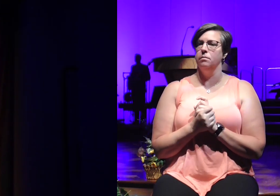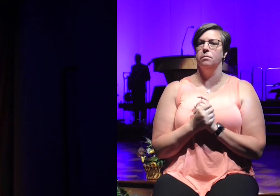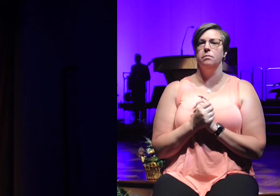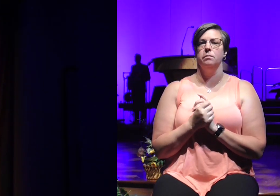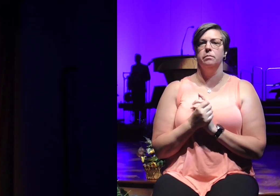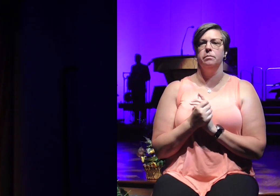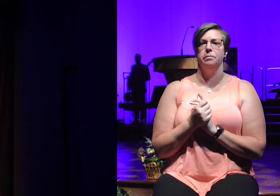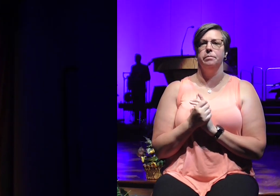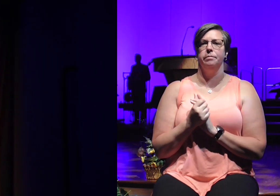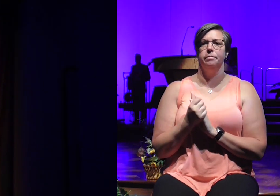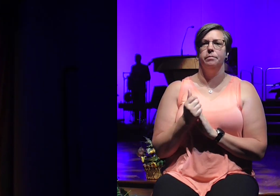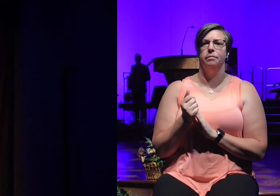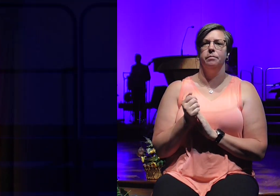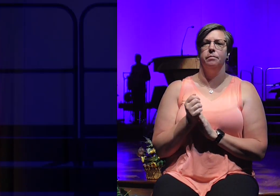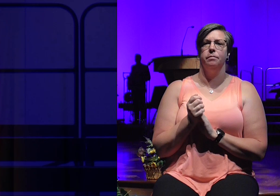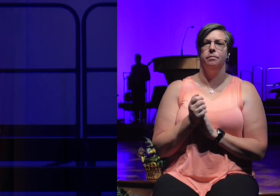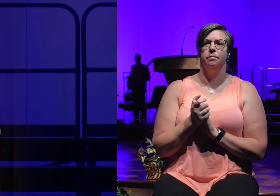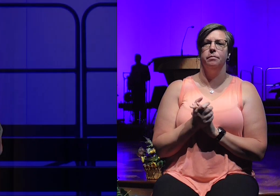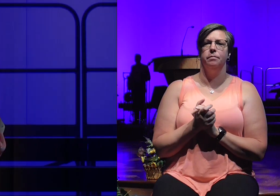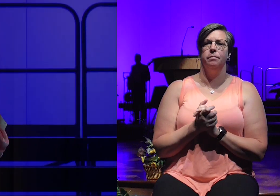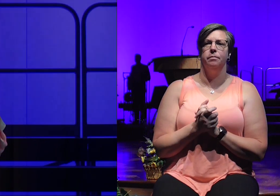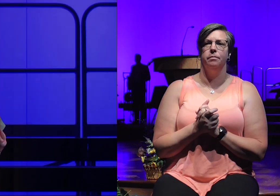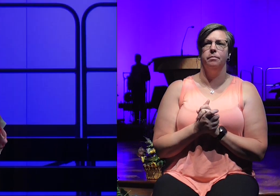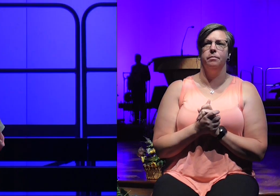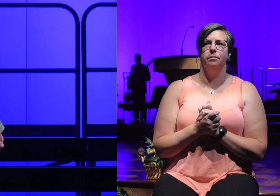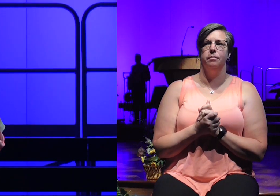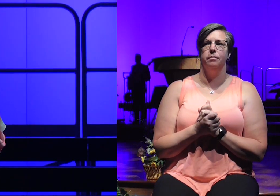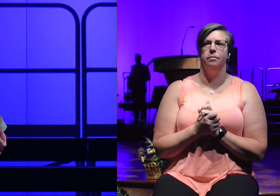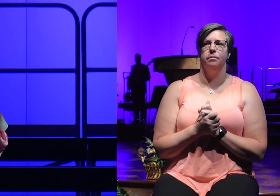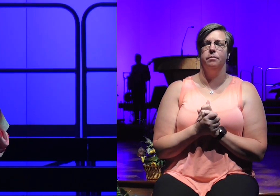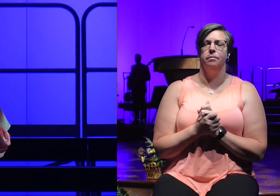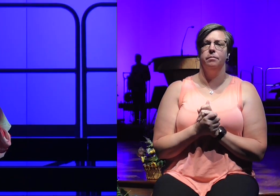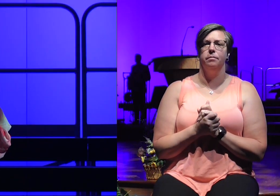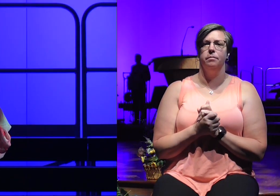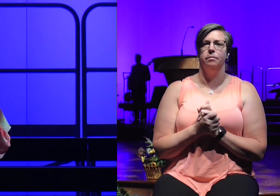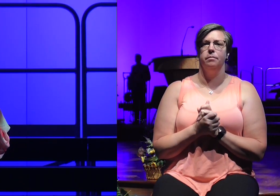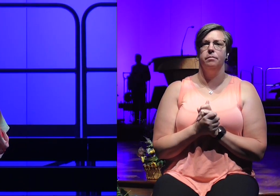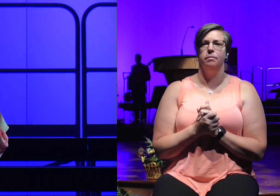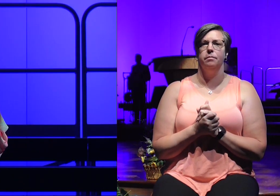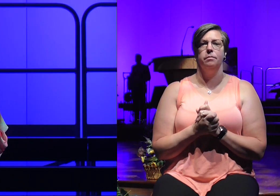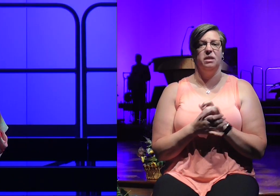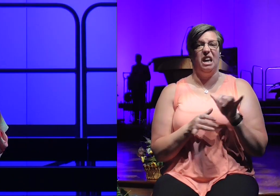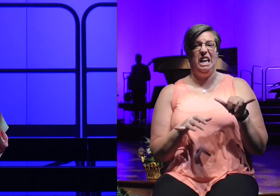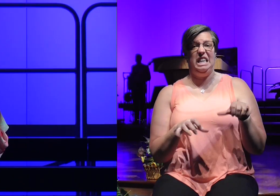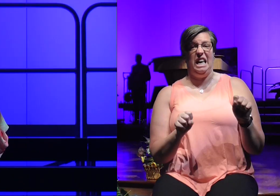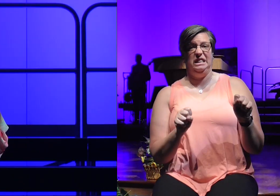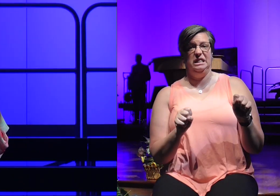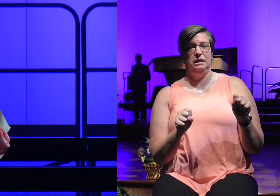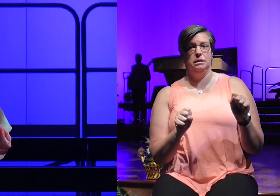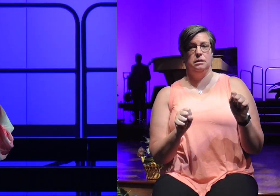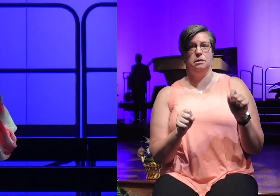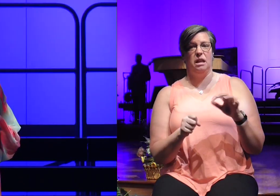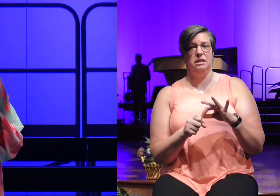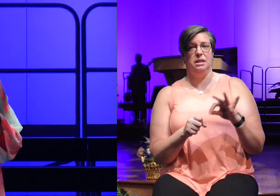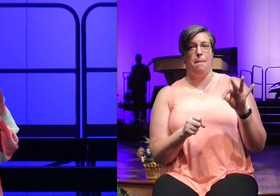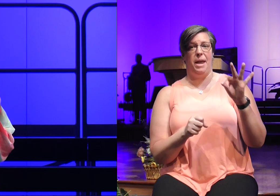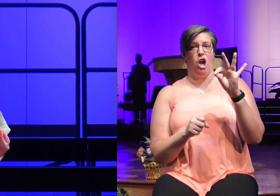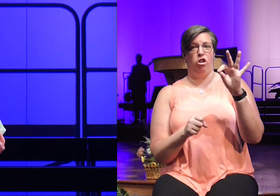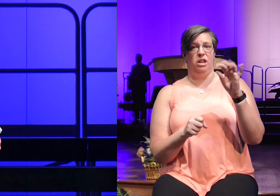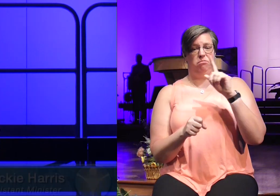Yes, Spirit is in